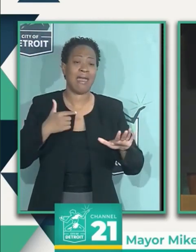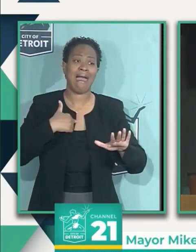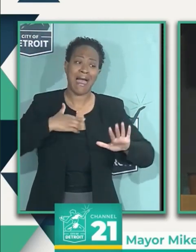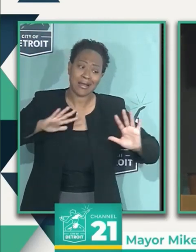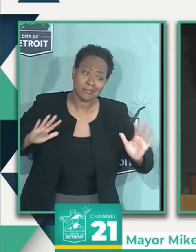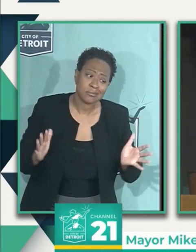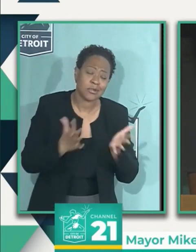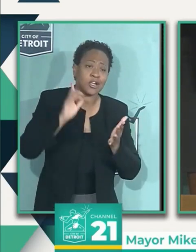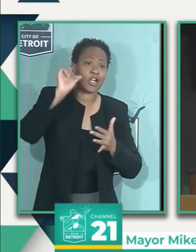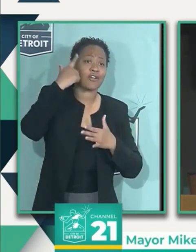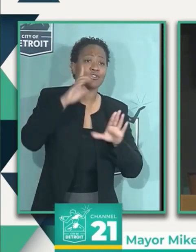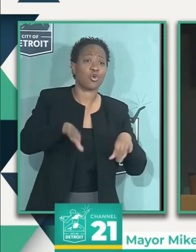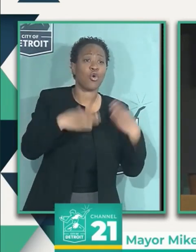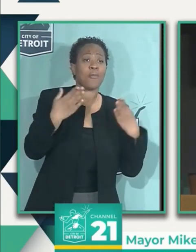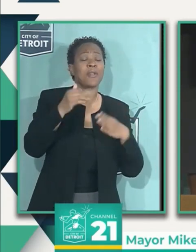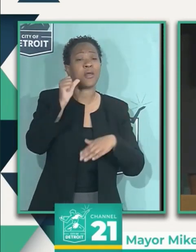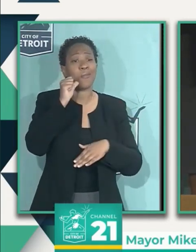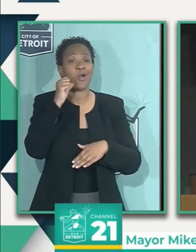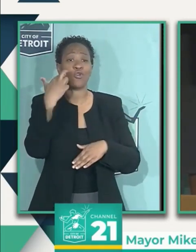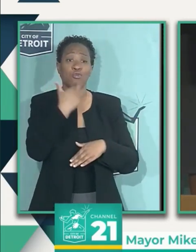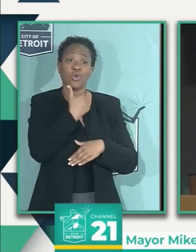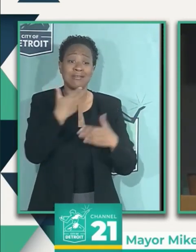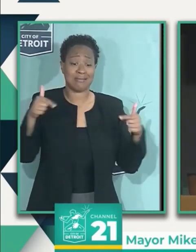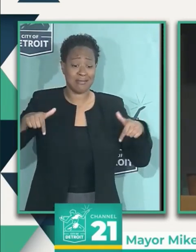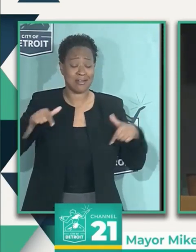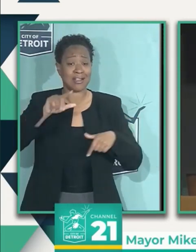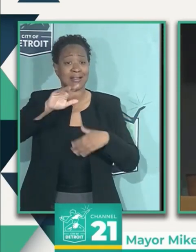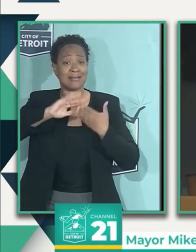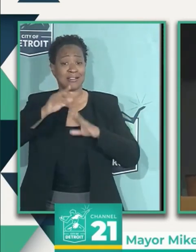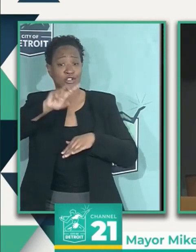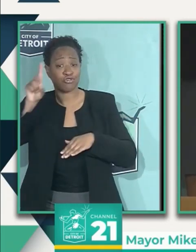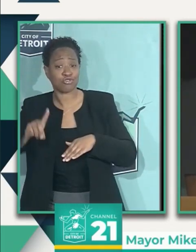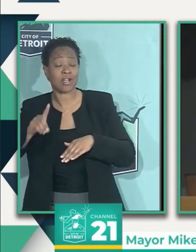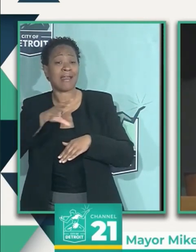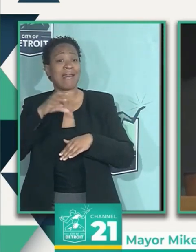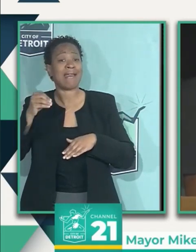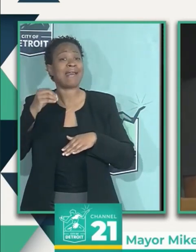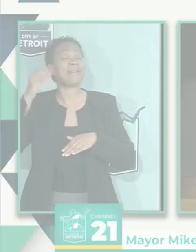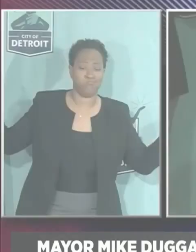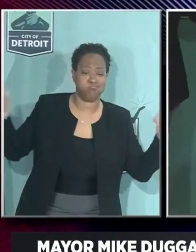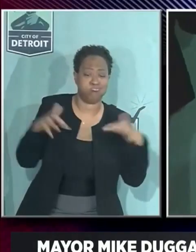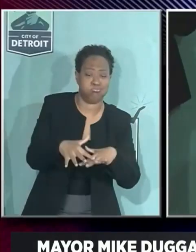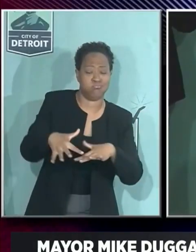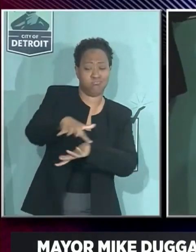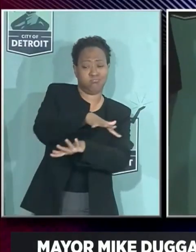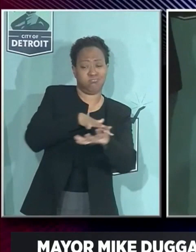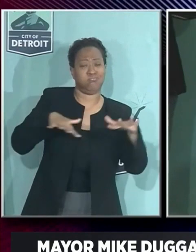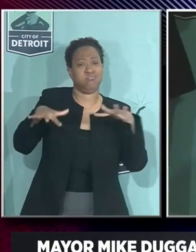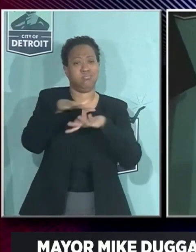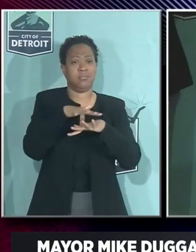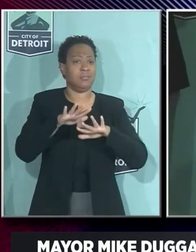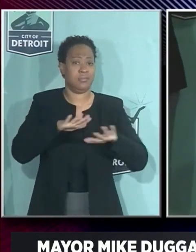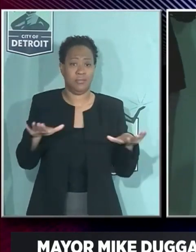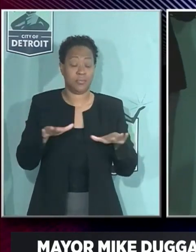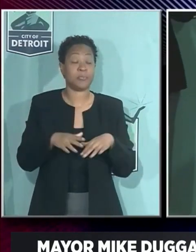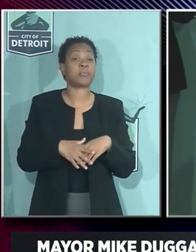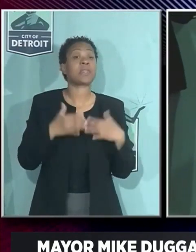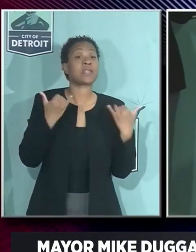open up the bars and restaurants in the city of Detroit, as well as the hair and nail salons. Today and tomorrow,